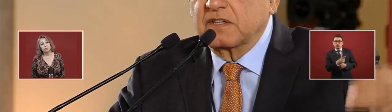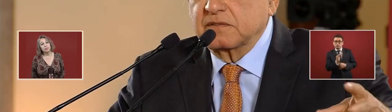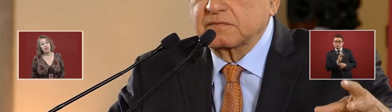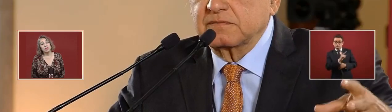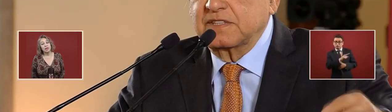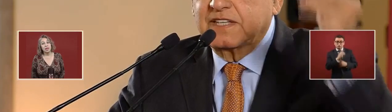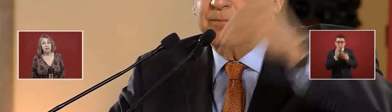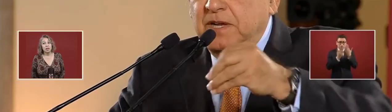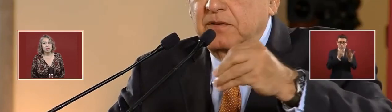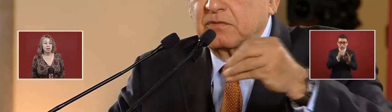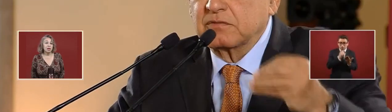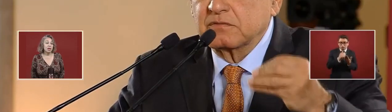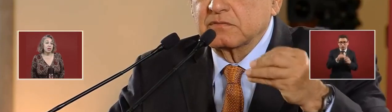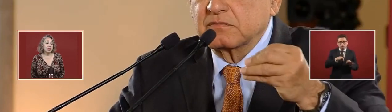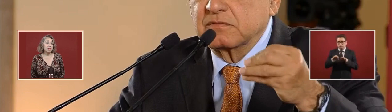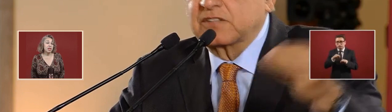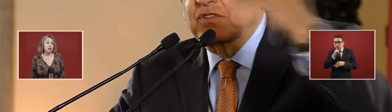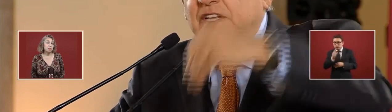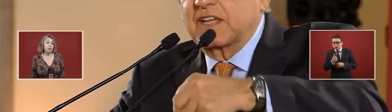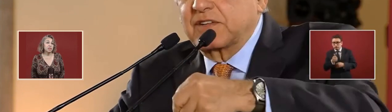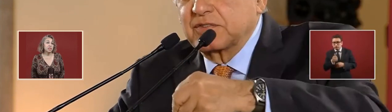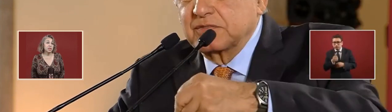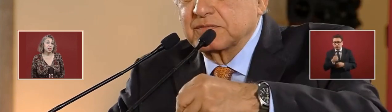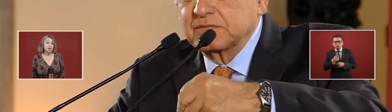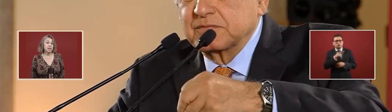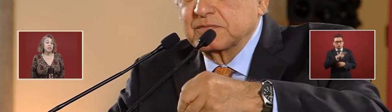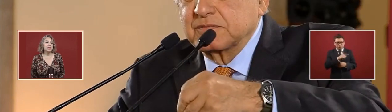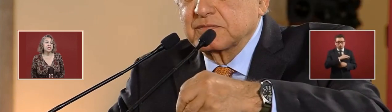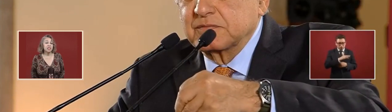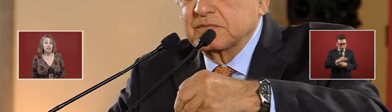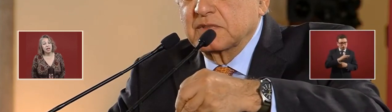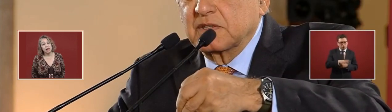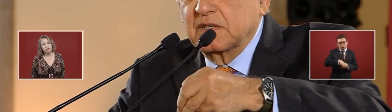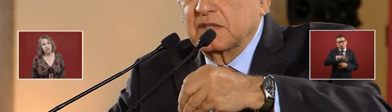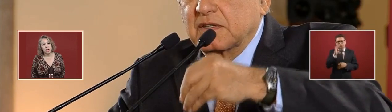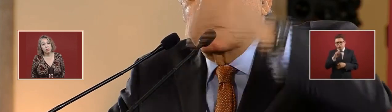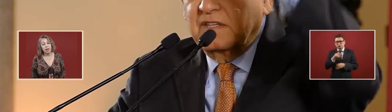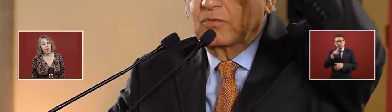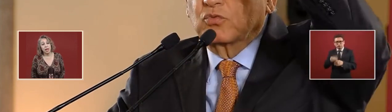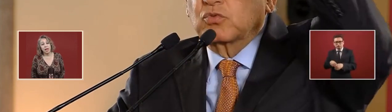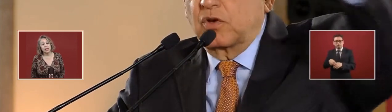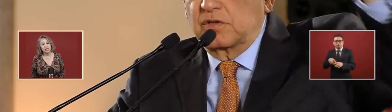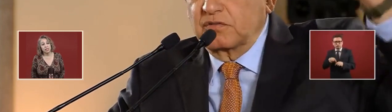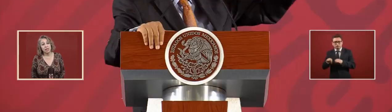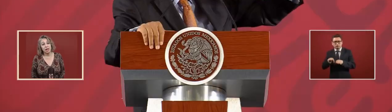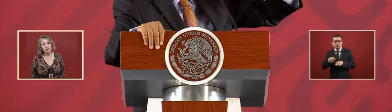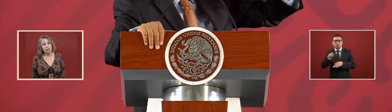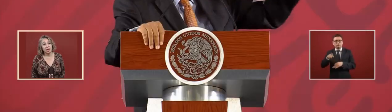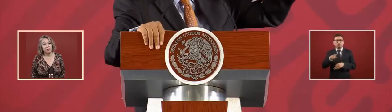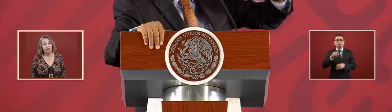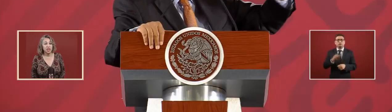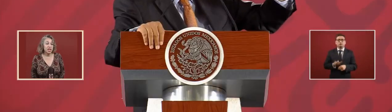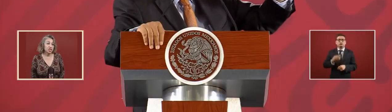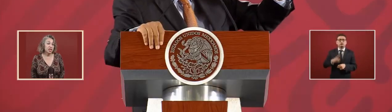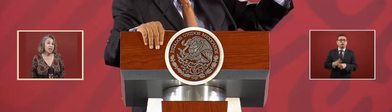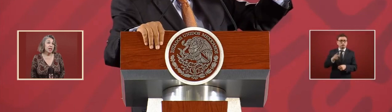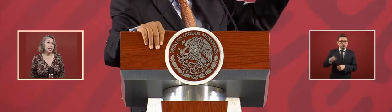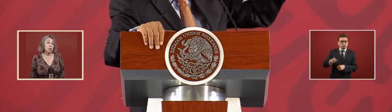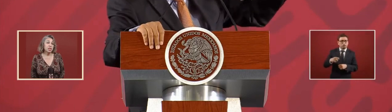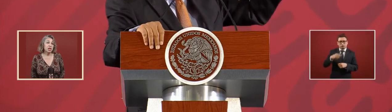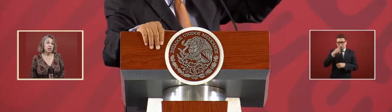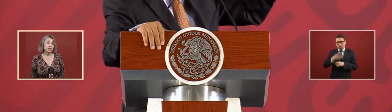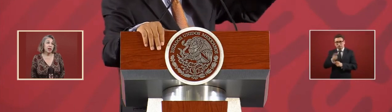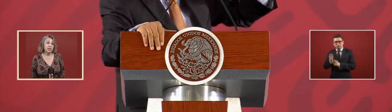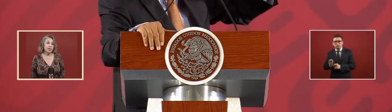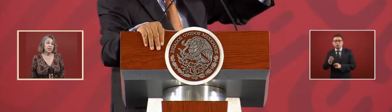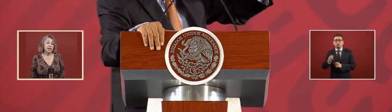estudia, the, tiene empleo, the young person that does not have job and does not have education